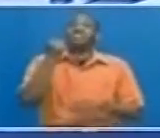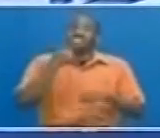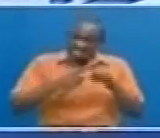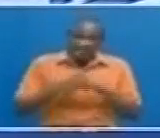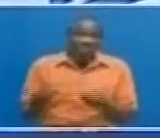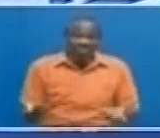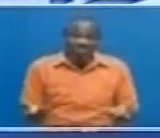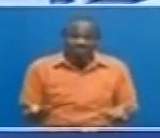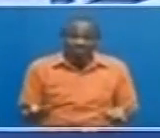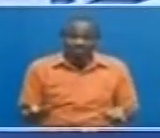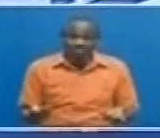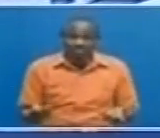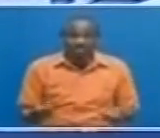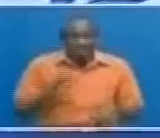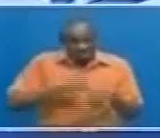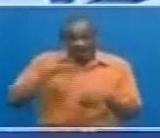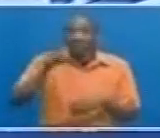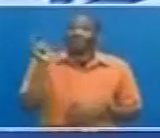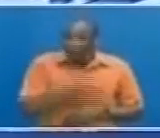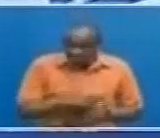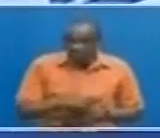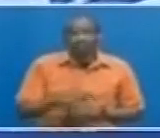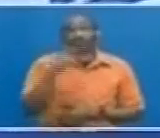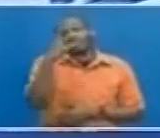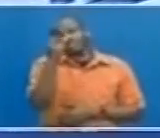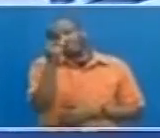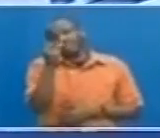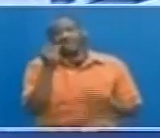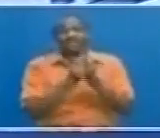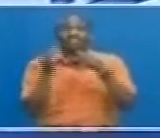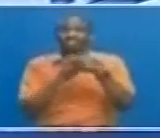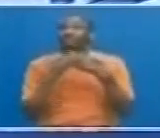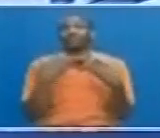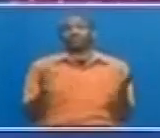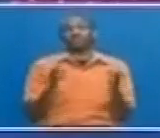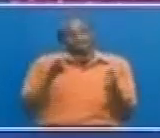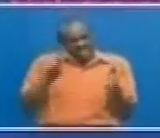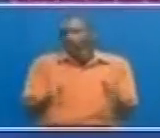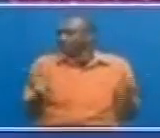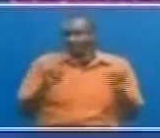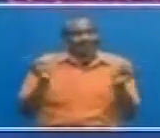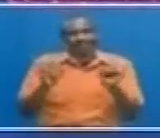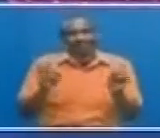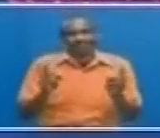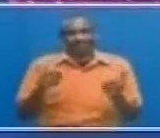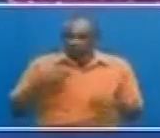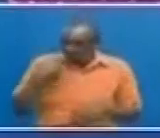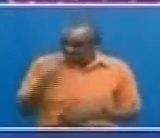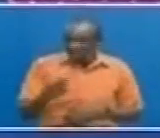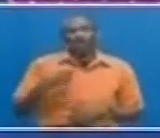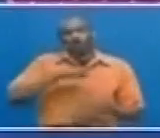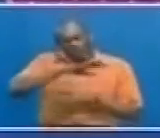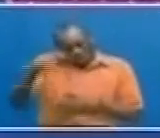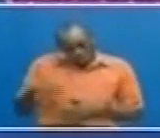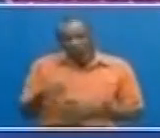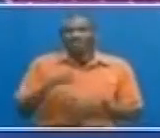5 term years, so that when her term ends is in 2018 and not now. We call for concerted effort